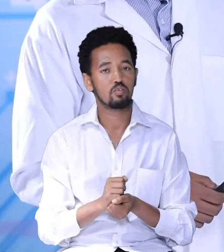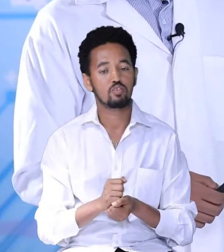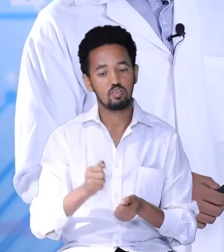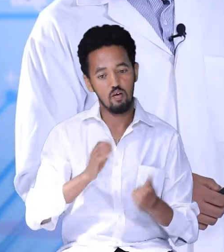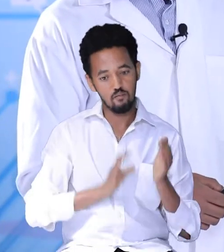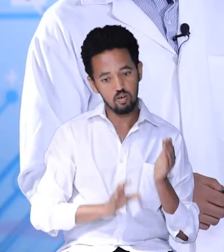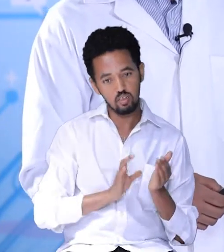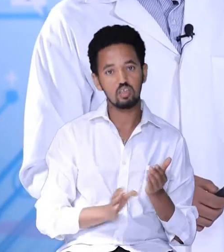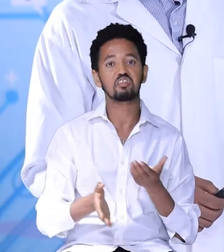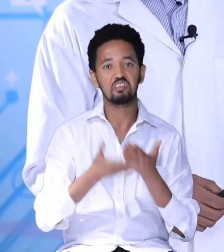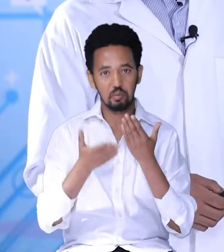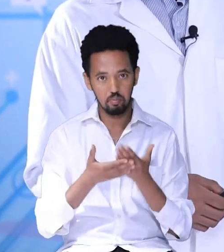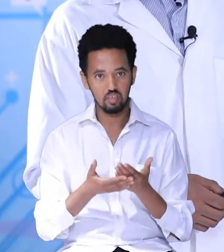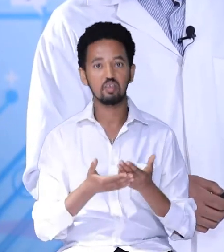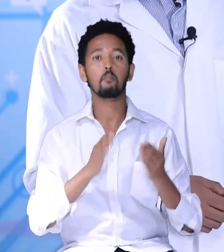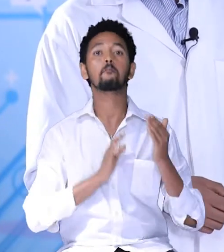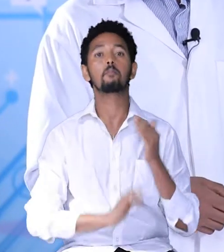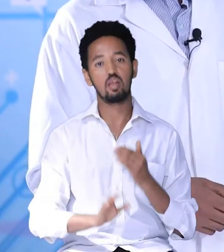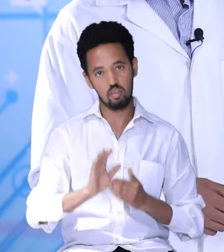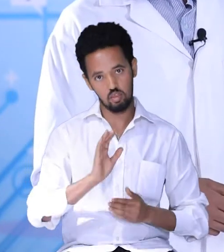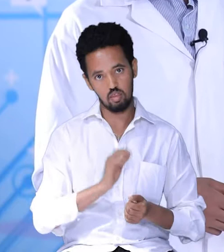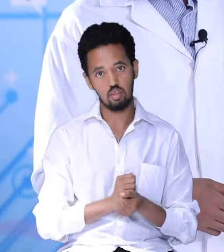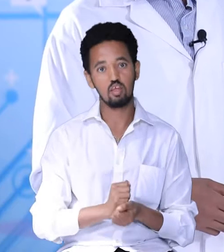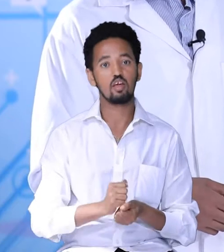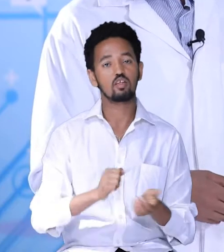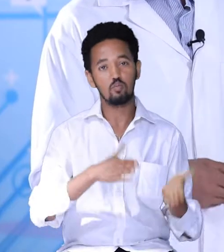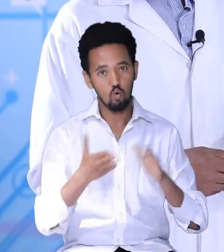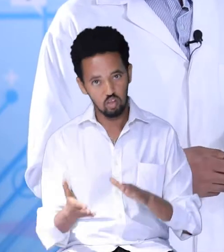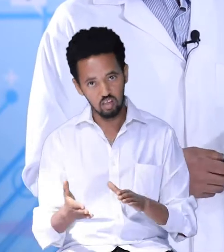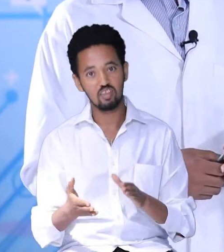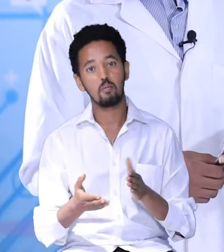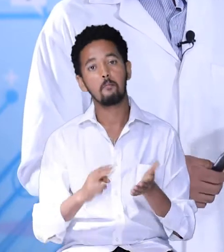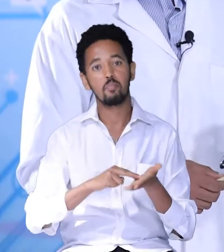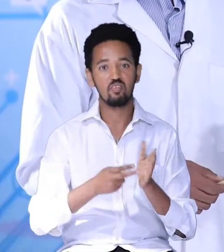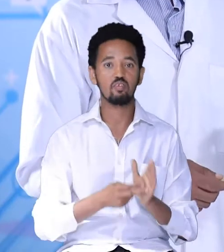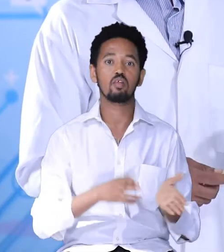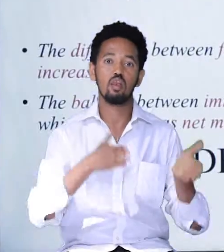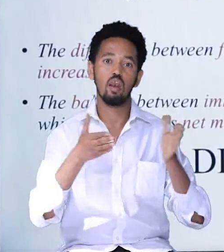Fertility means simply births, and mortality means deaths.